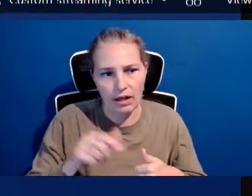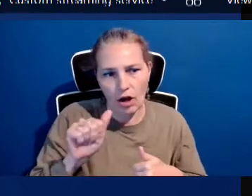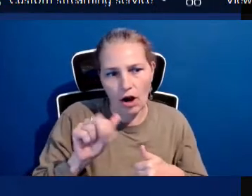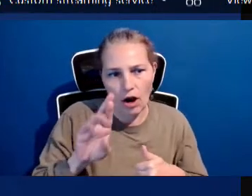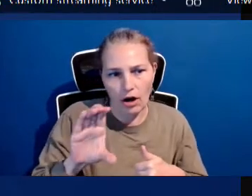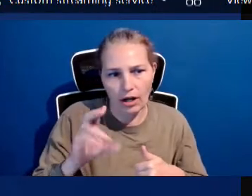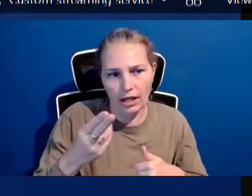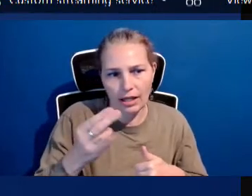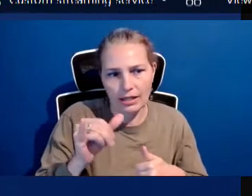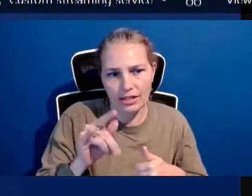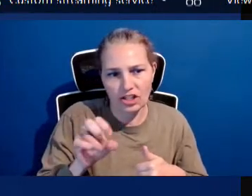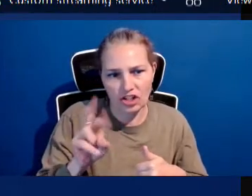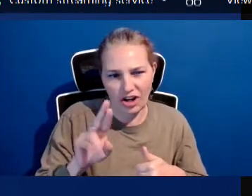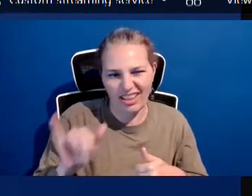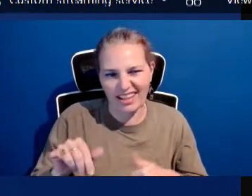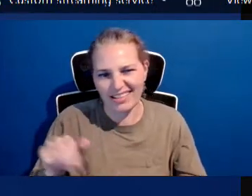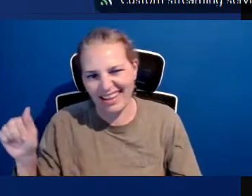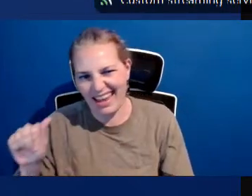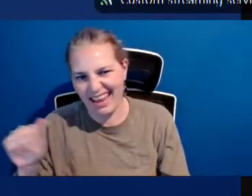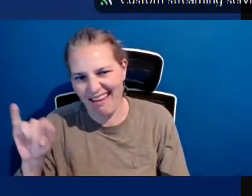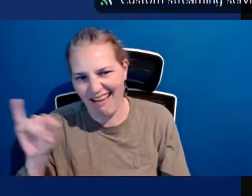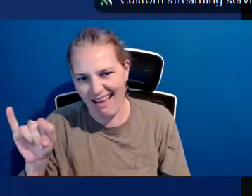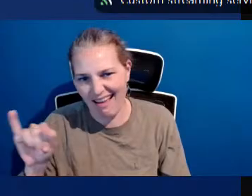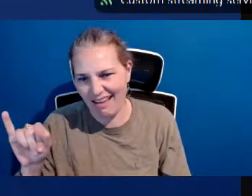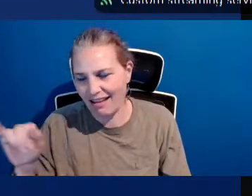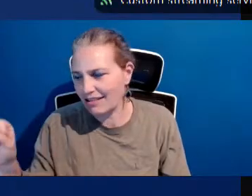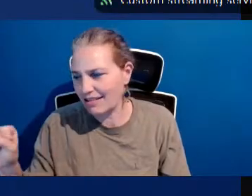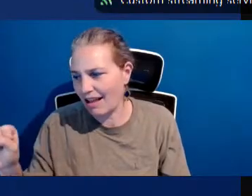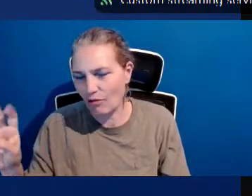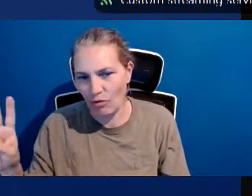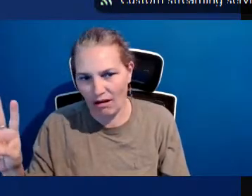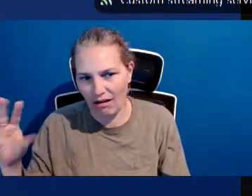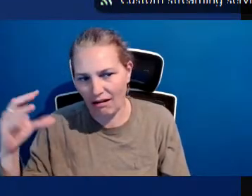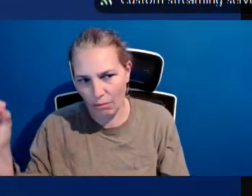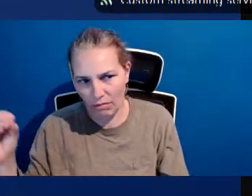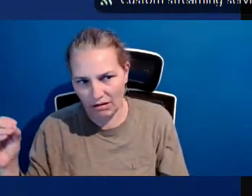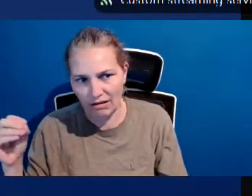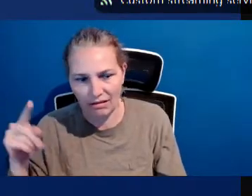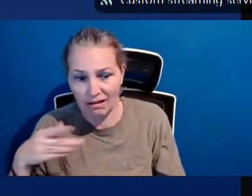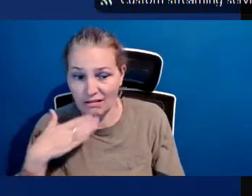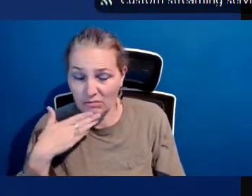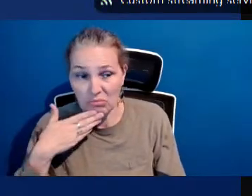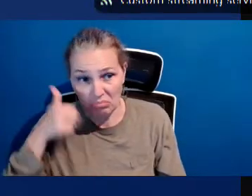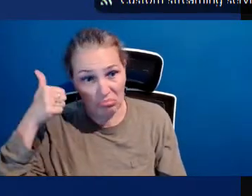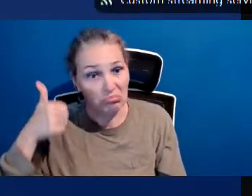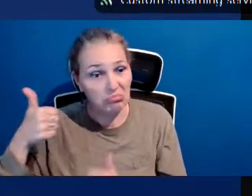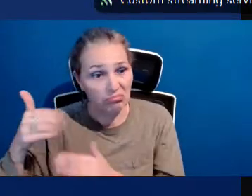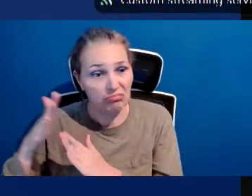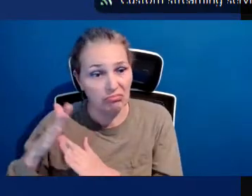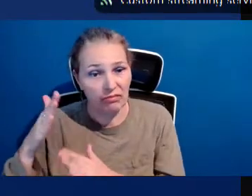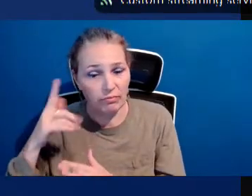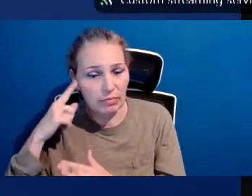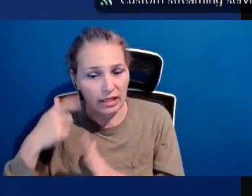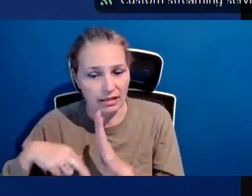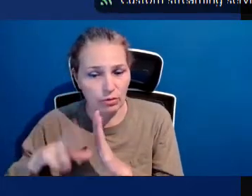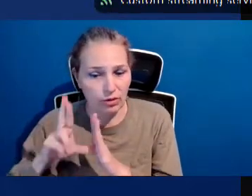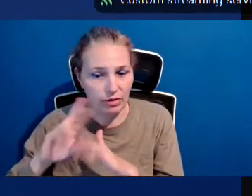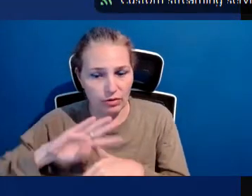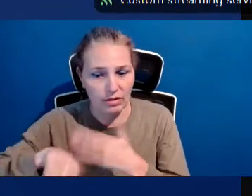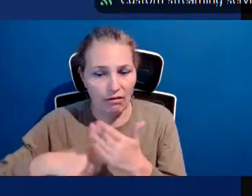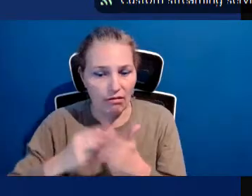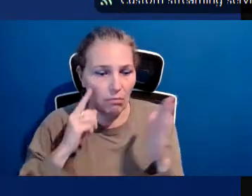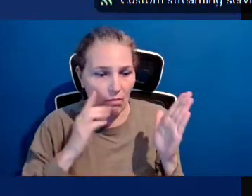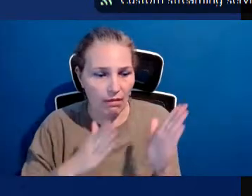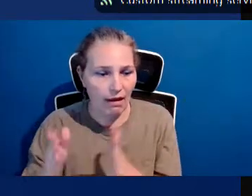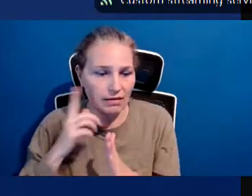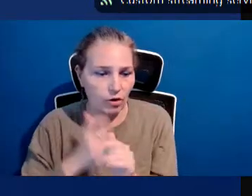software company. They're some of the best in class when it comes to software that can review plans for compliance with